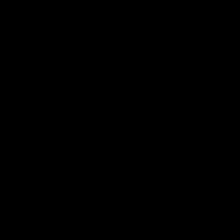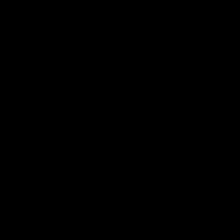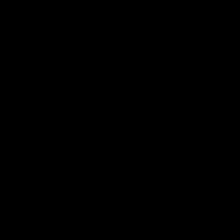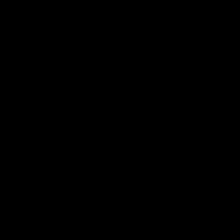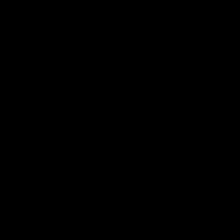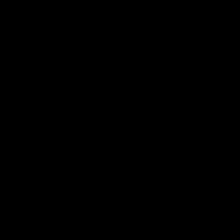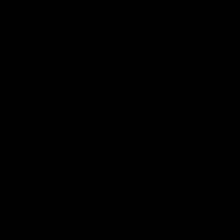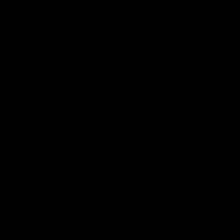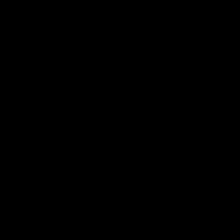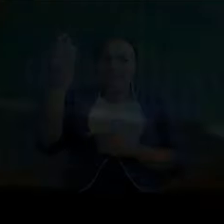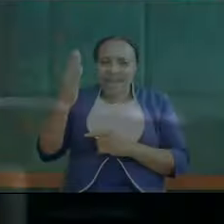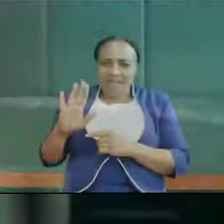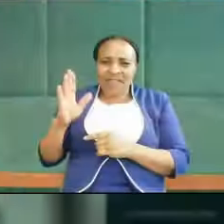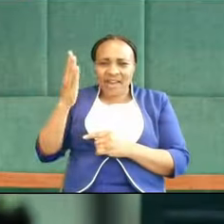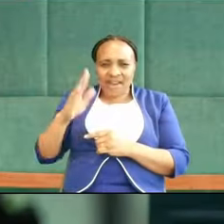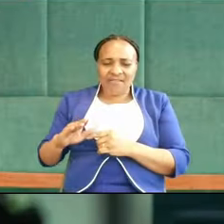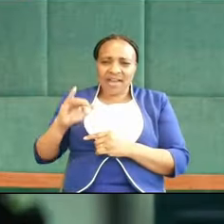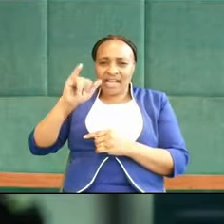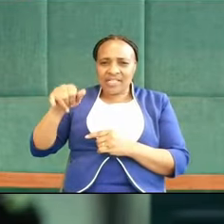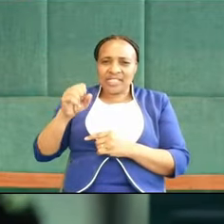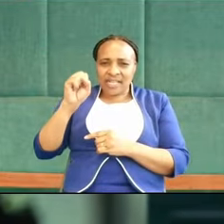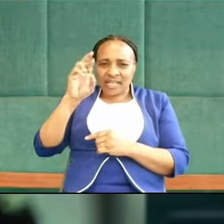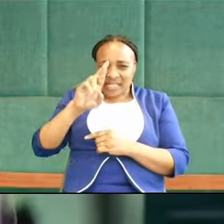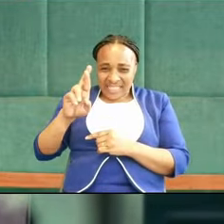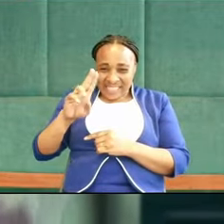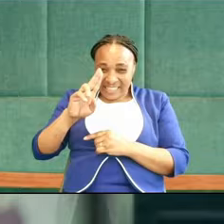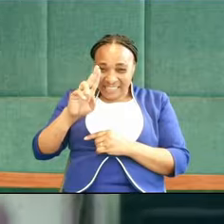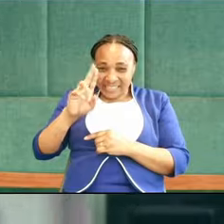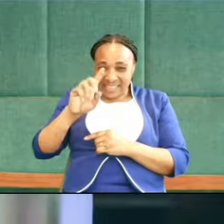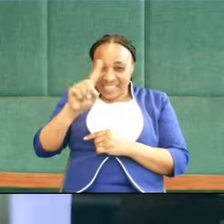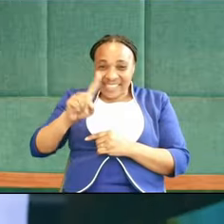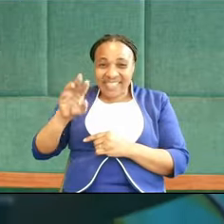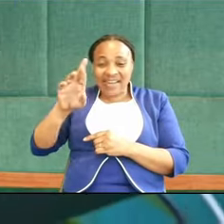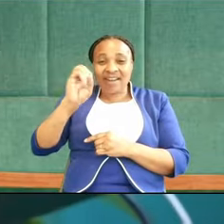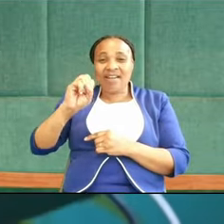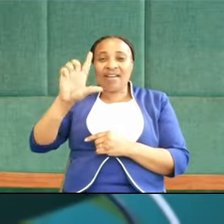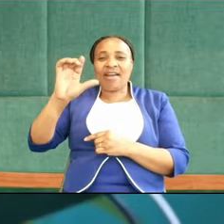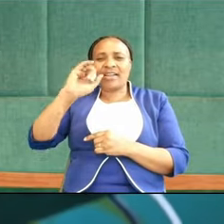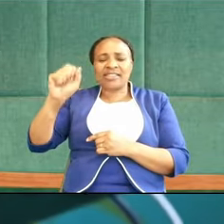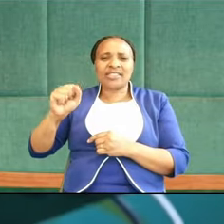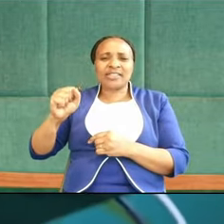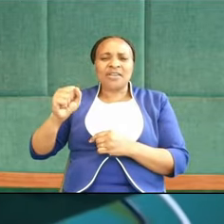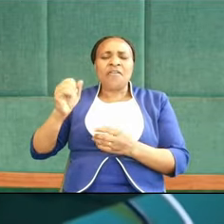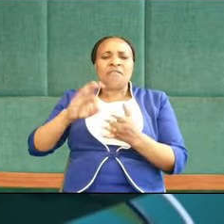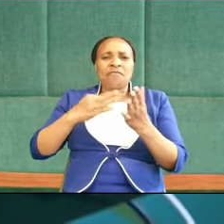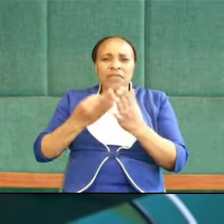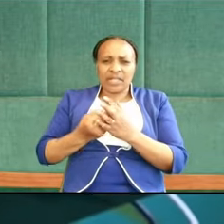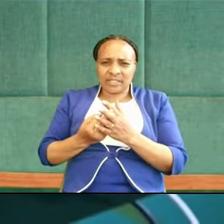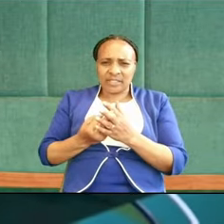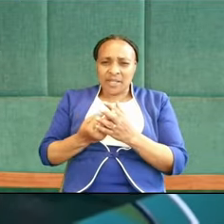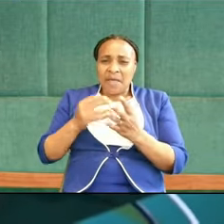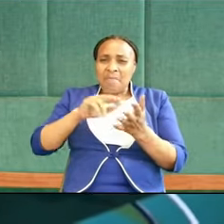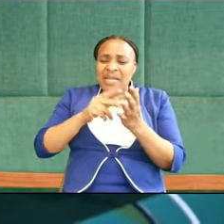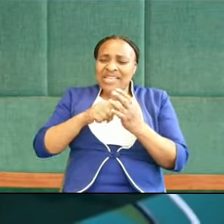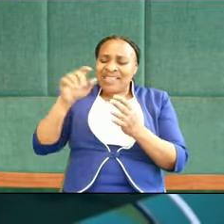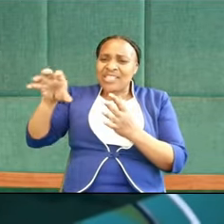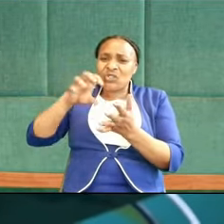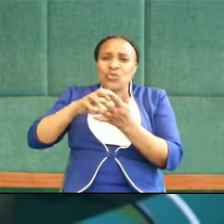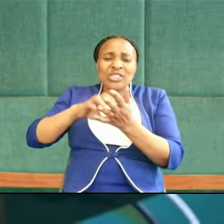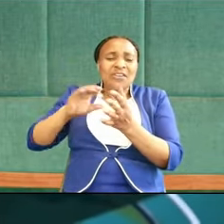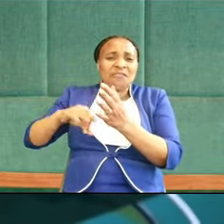the Jezreelite had a vineyard. This story is situated after a couple